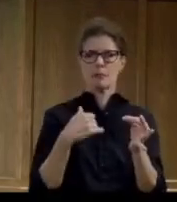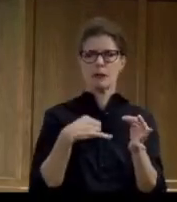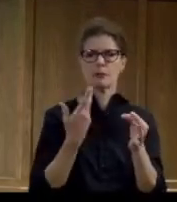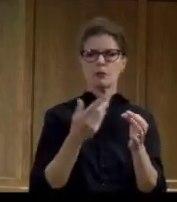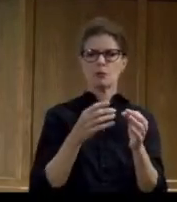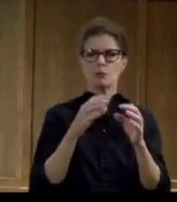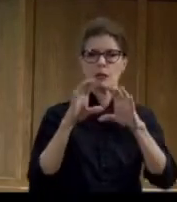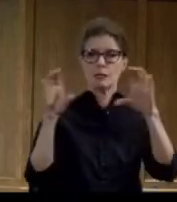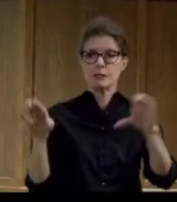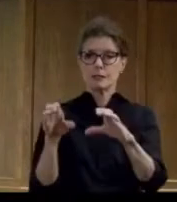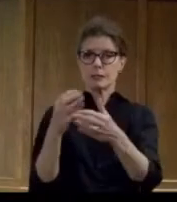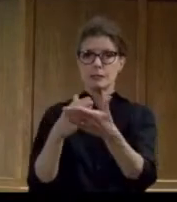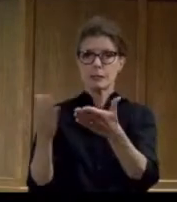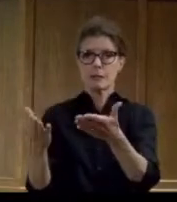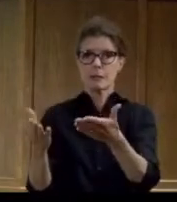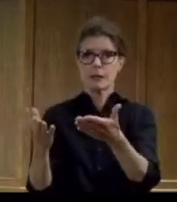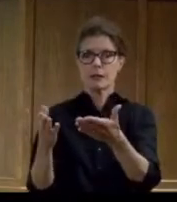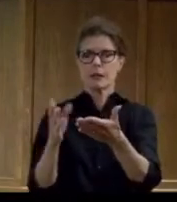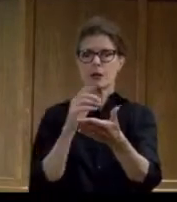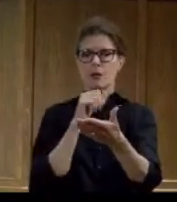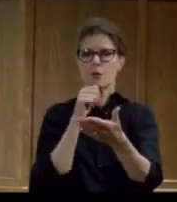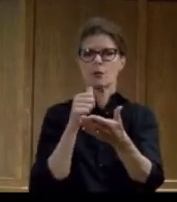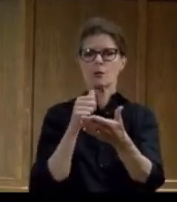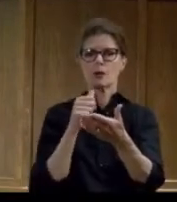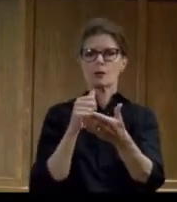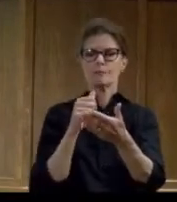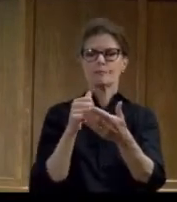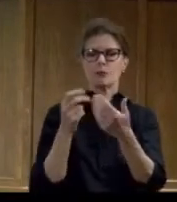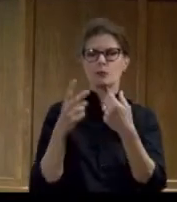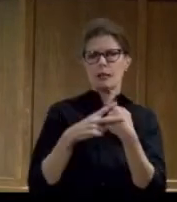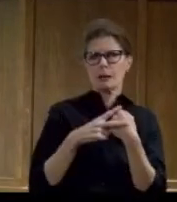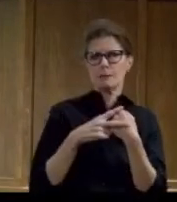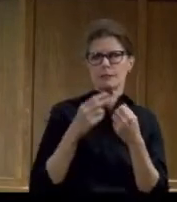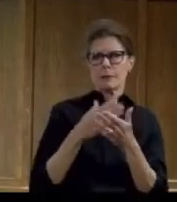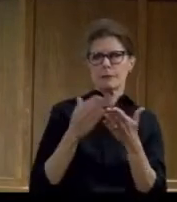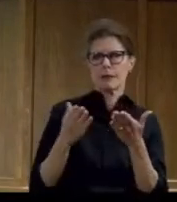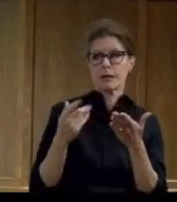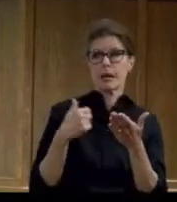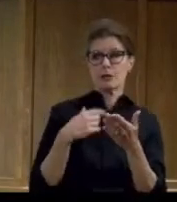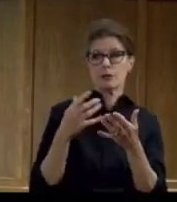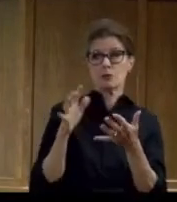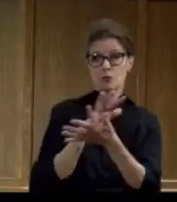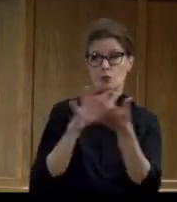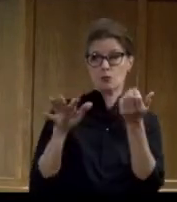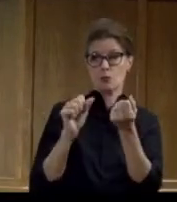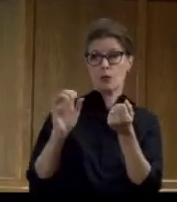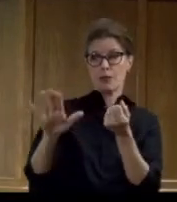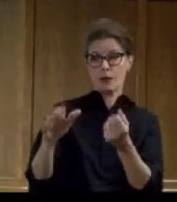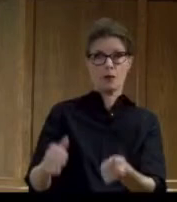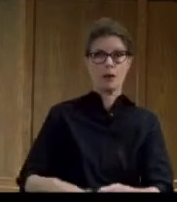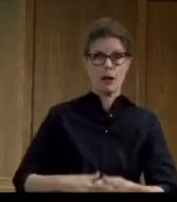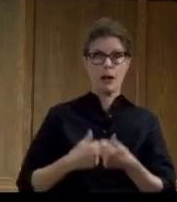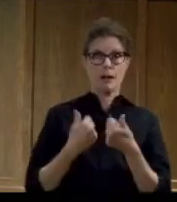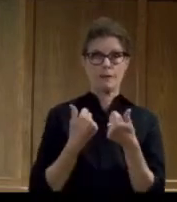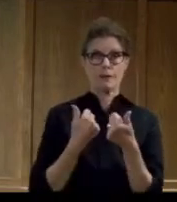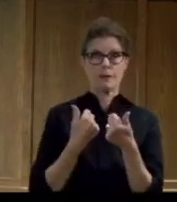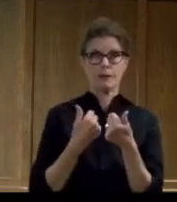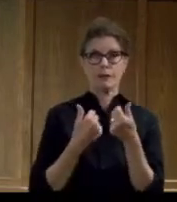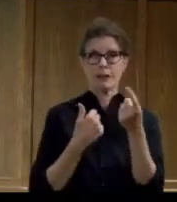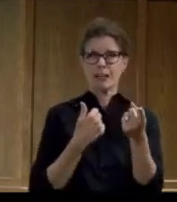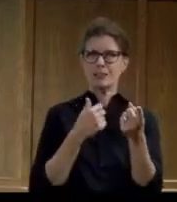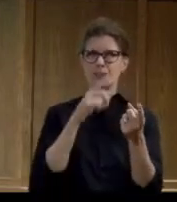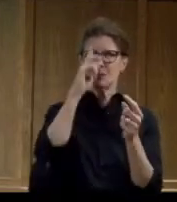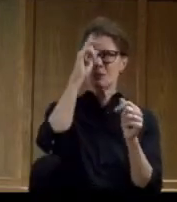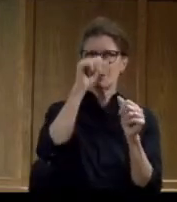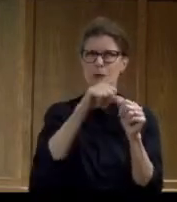from somebody else, and you permanently ruined somebody's life, and it's just there,